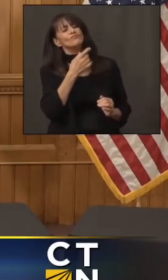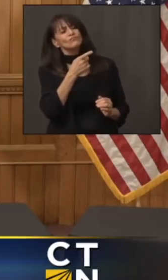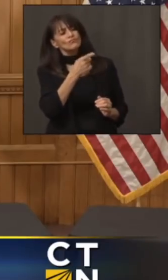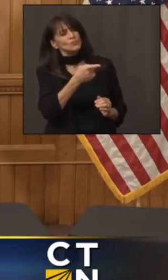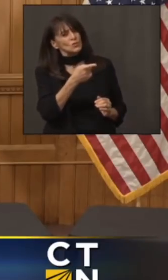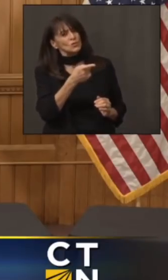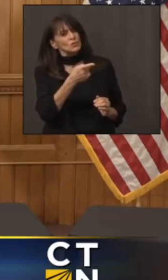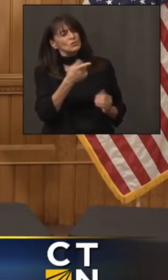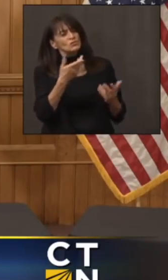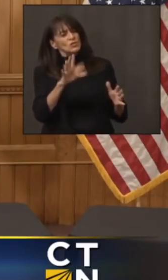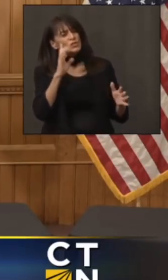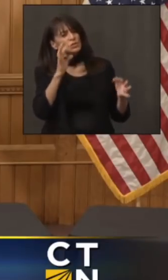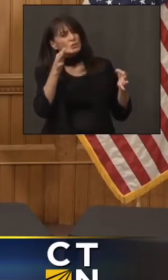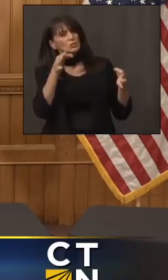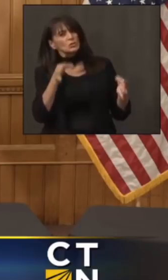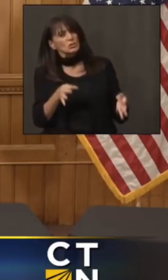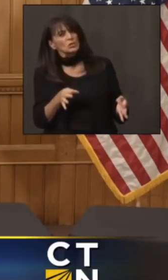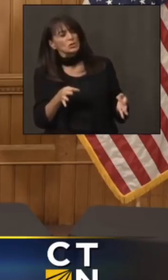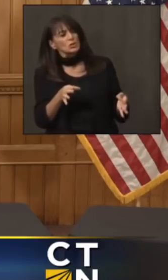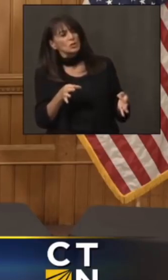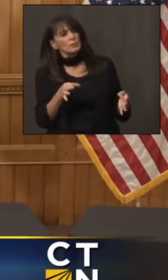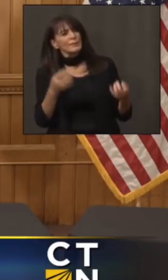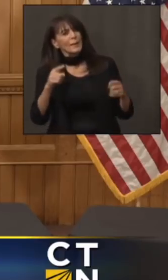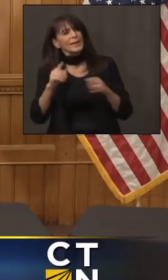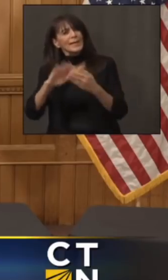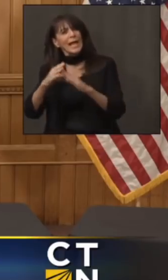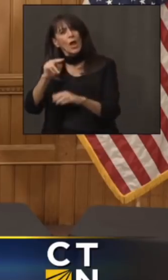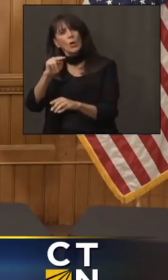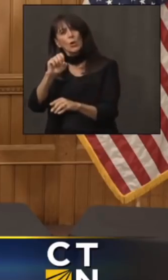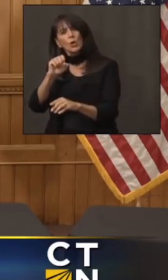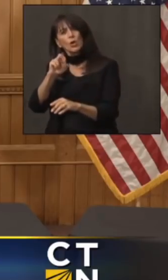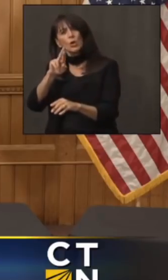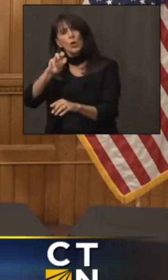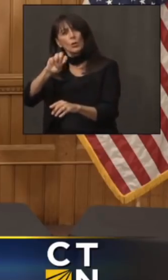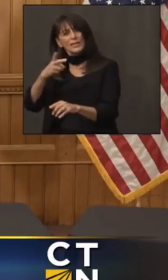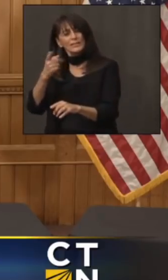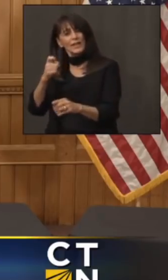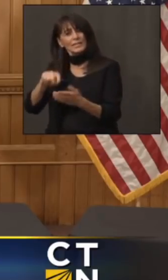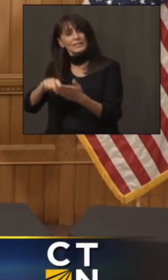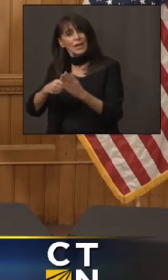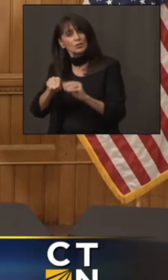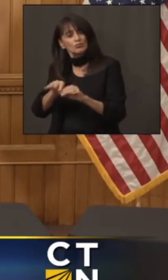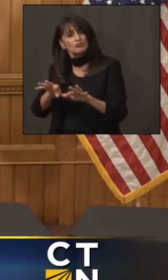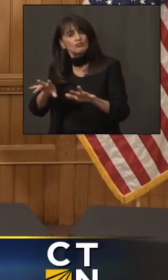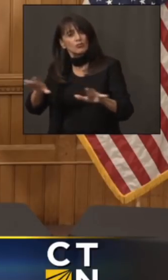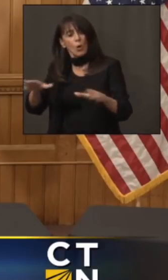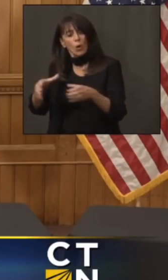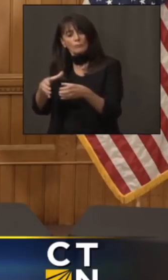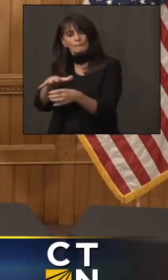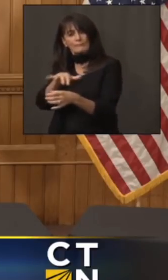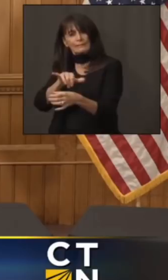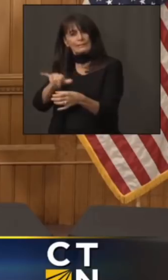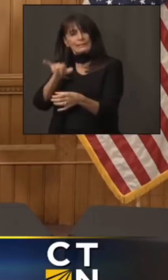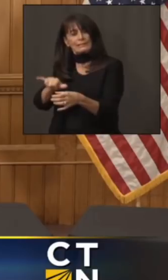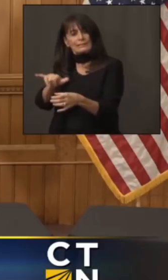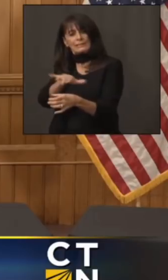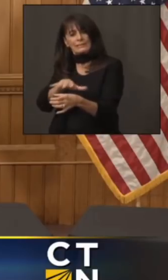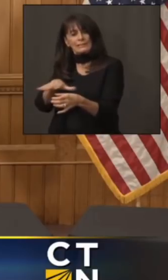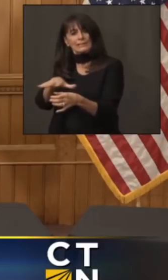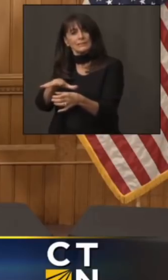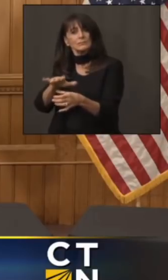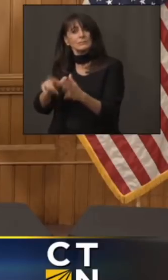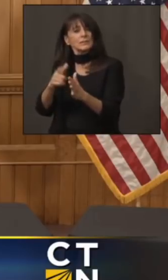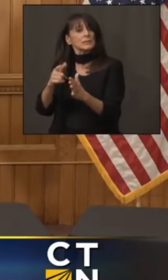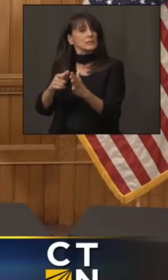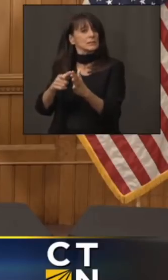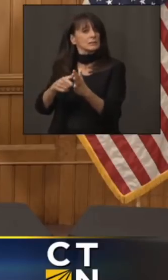determine if the cases in Norwich, have they spread throughout the region at all? Because there have been reports of